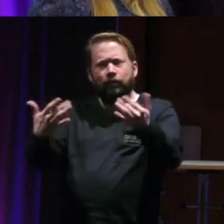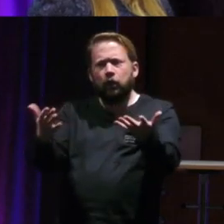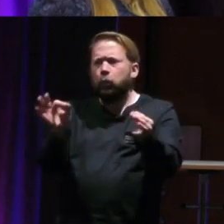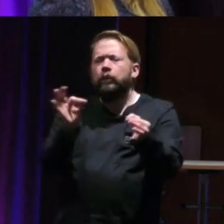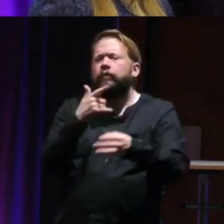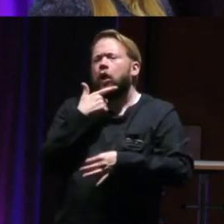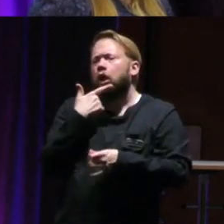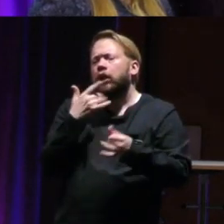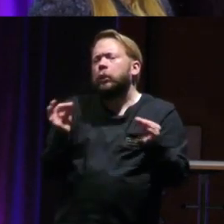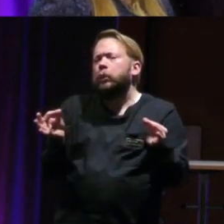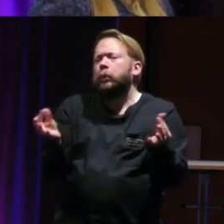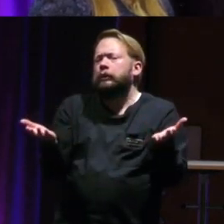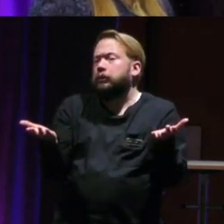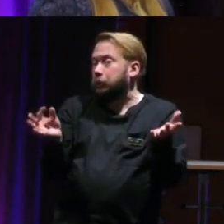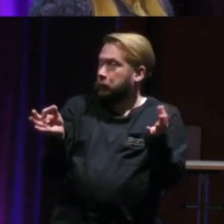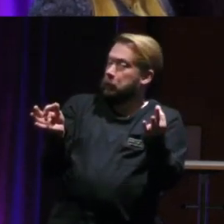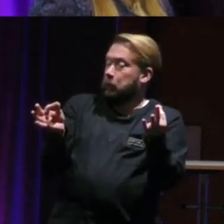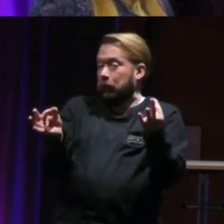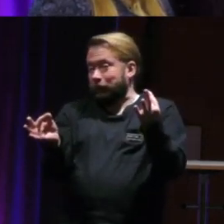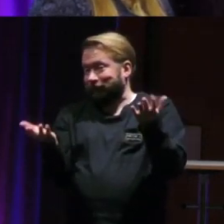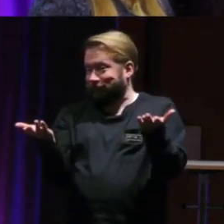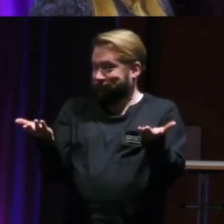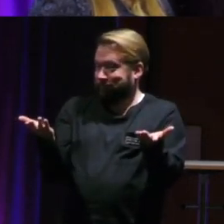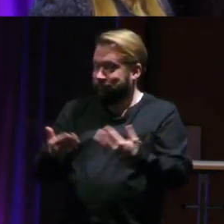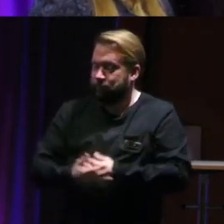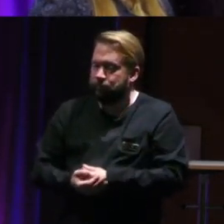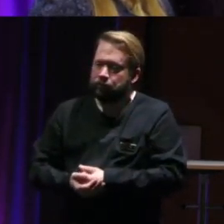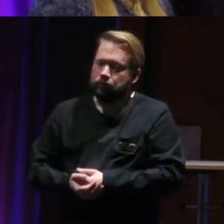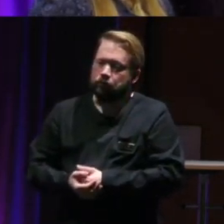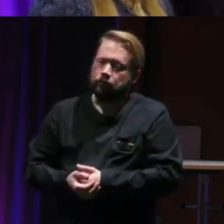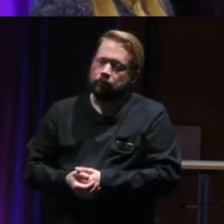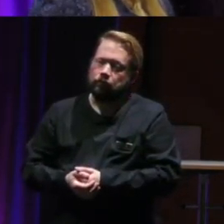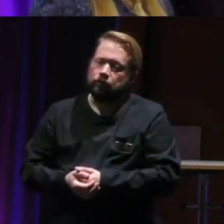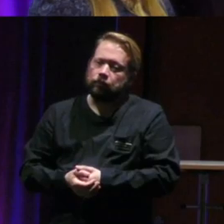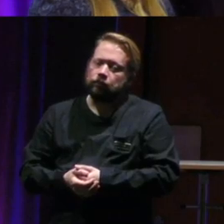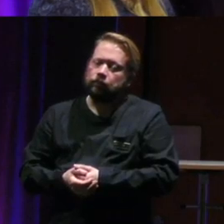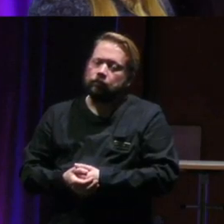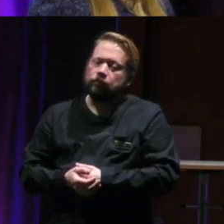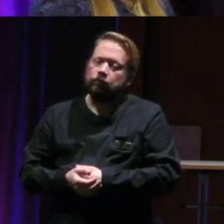What do you mean? Do you feel any potential sanctions that get like...